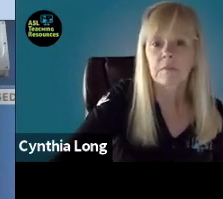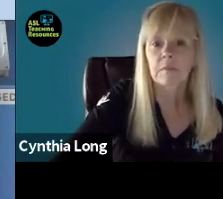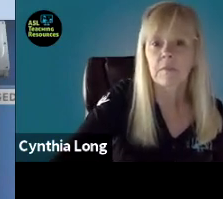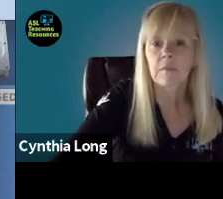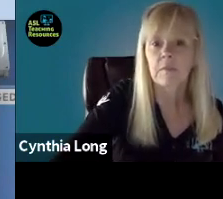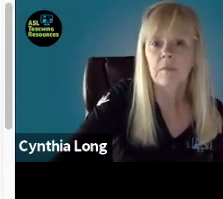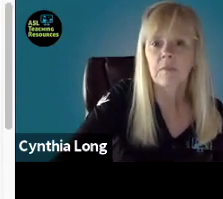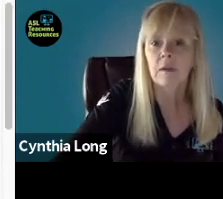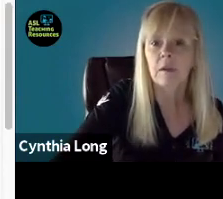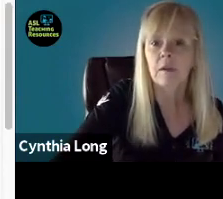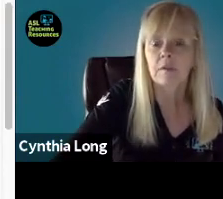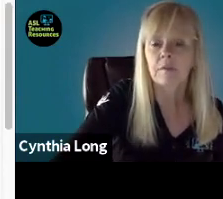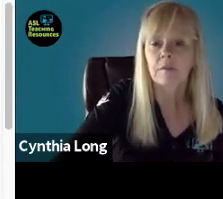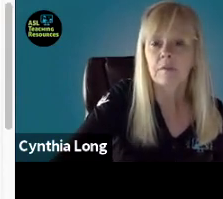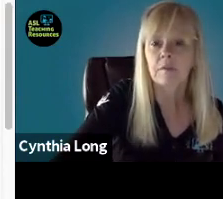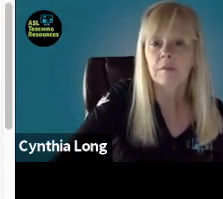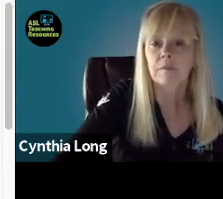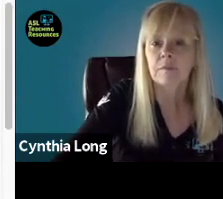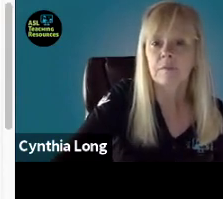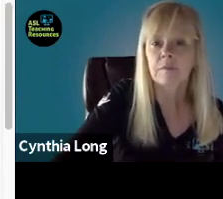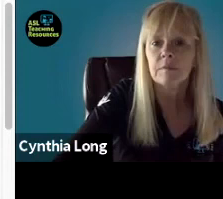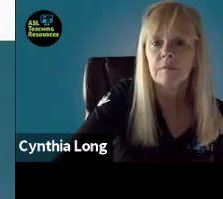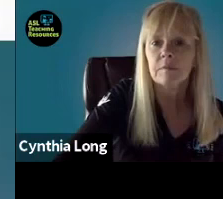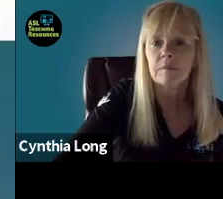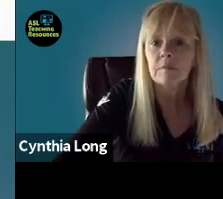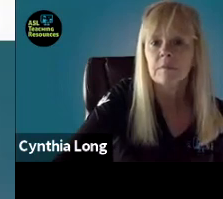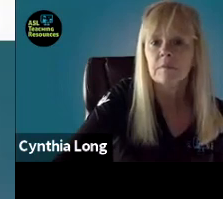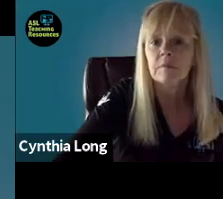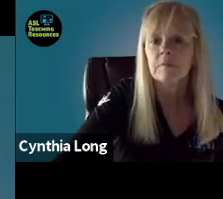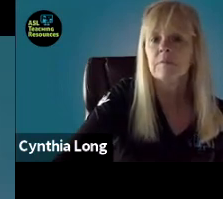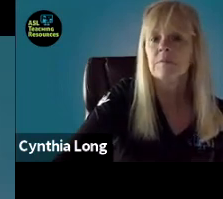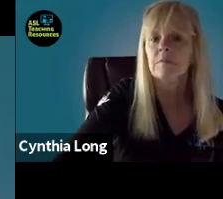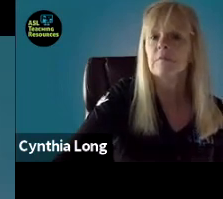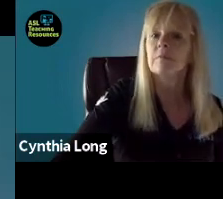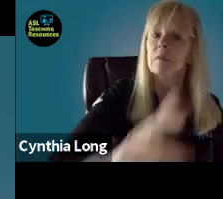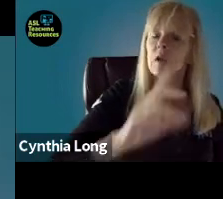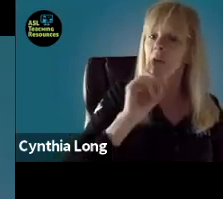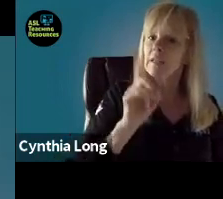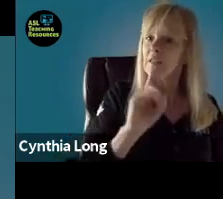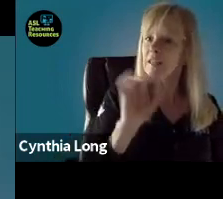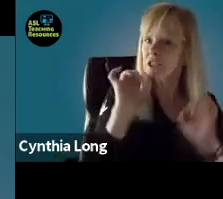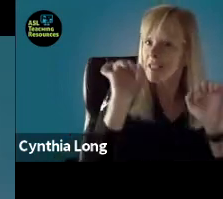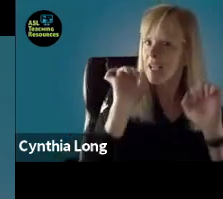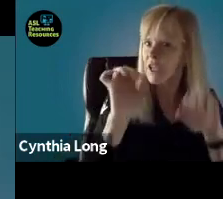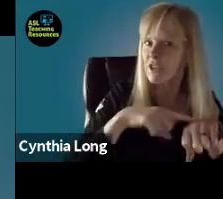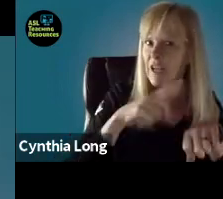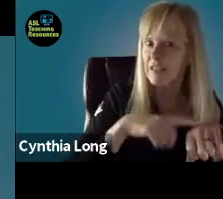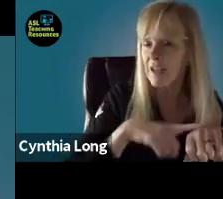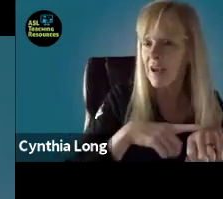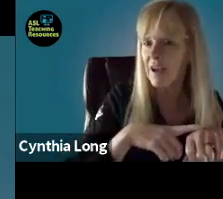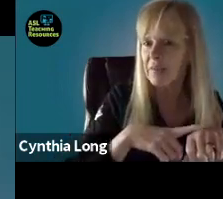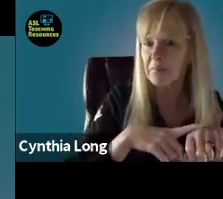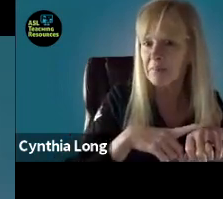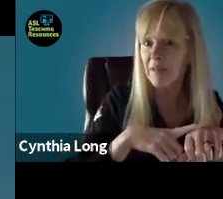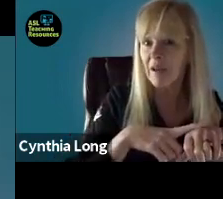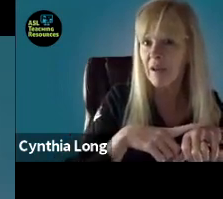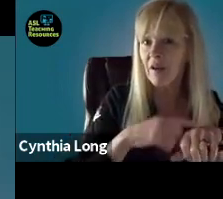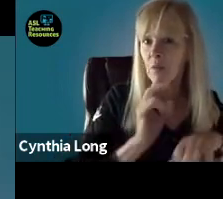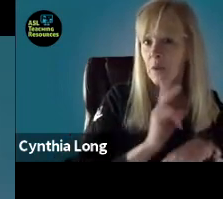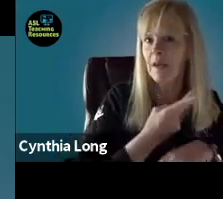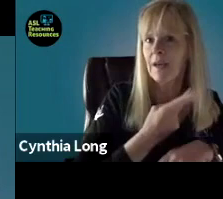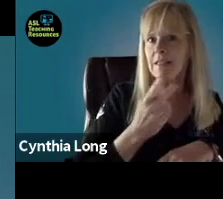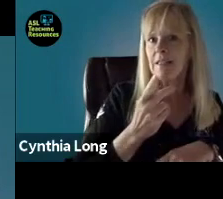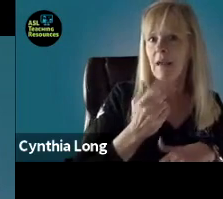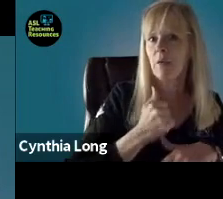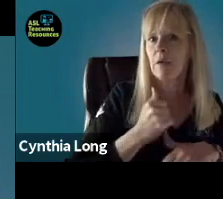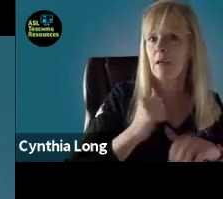We're going to do this for a full minute. Bunny hops. Okay, so that's just exercise time with